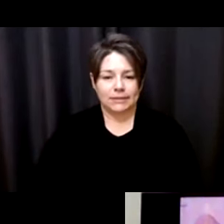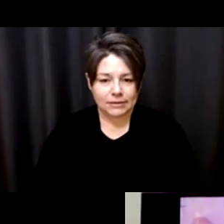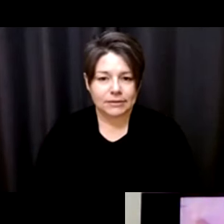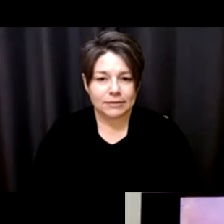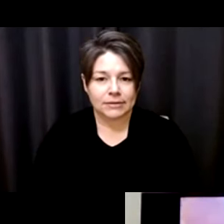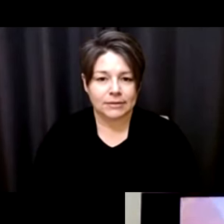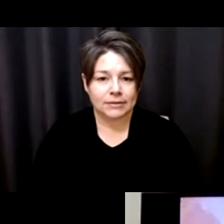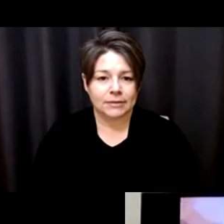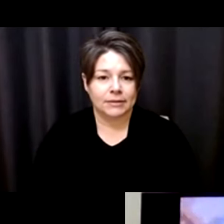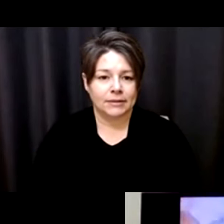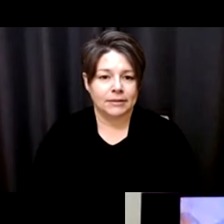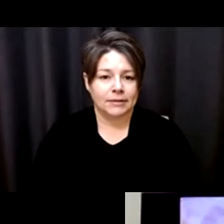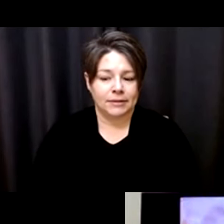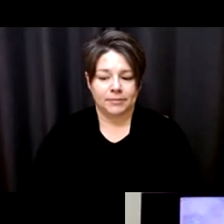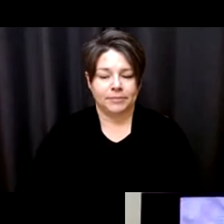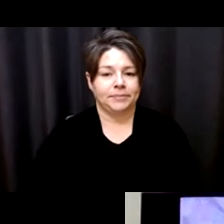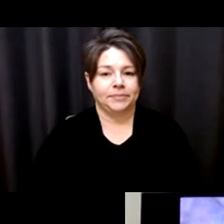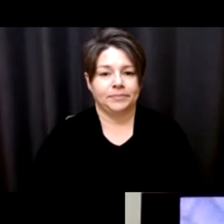Thank you.